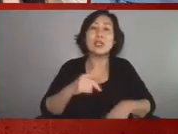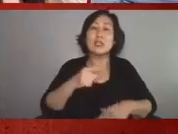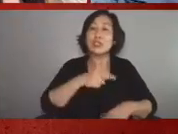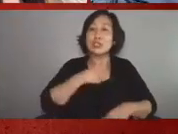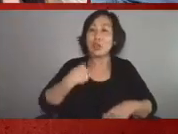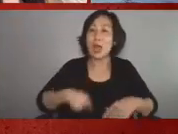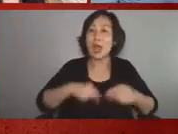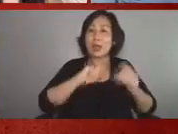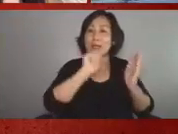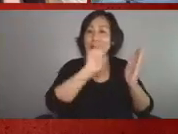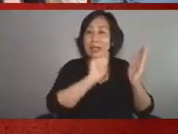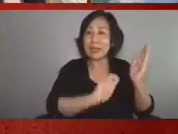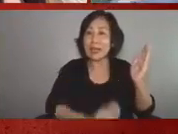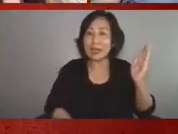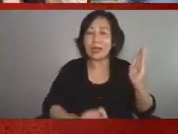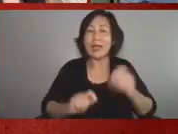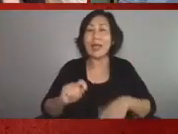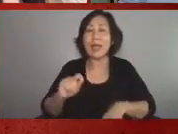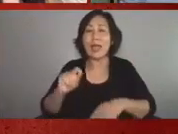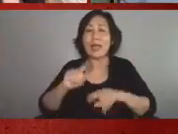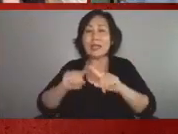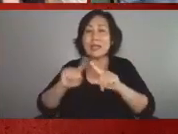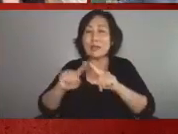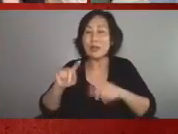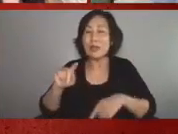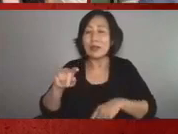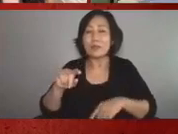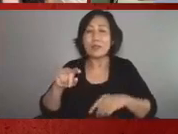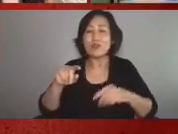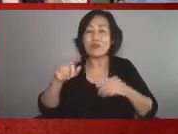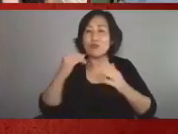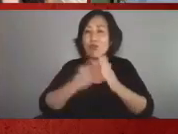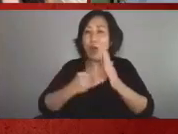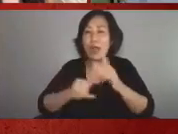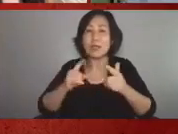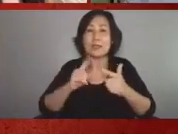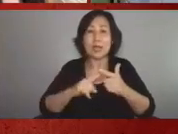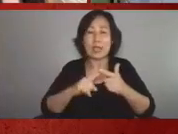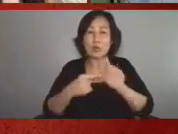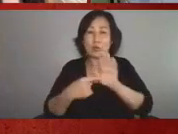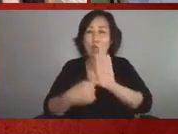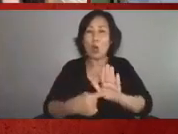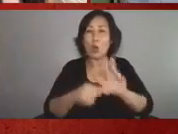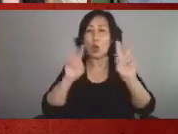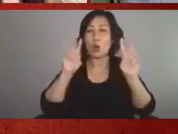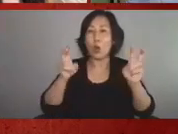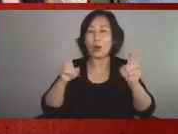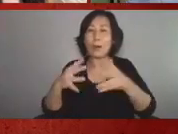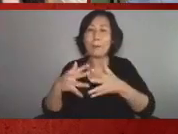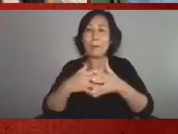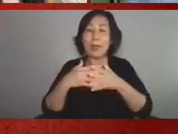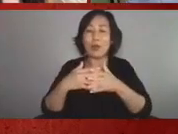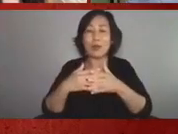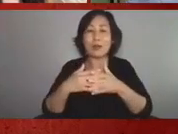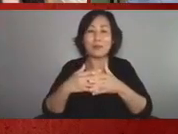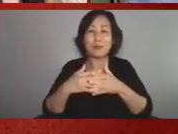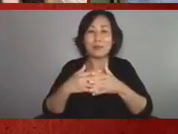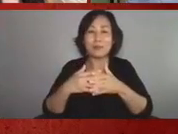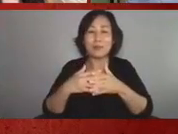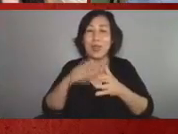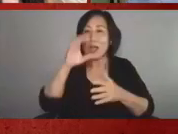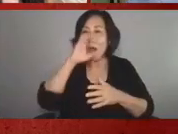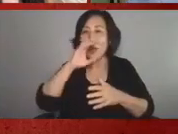and the typographic drawings and marry it together with the so-called American